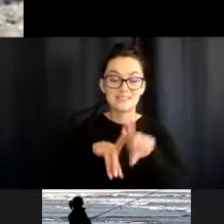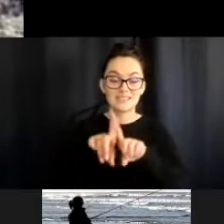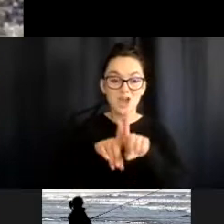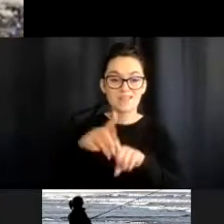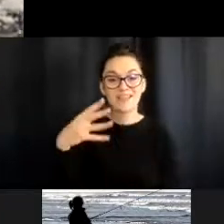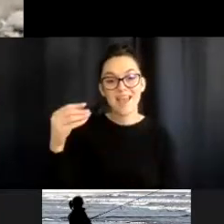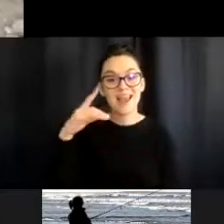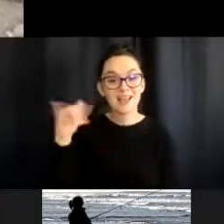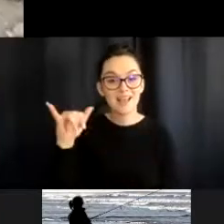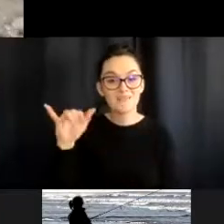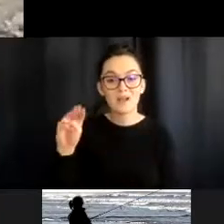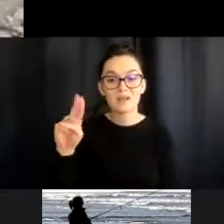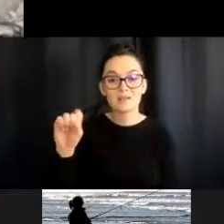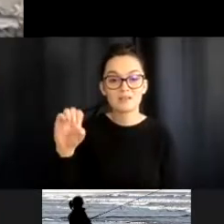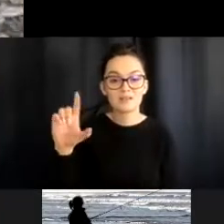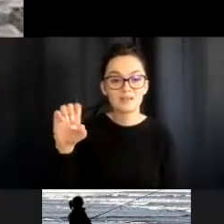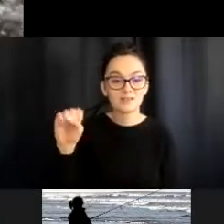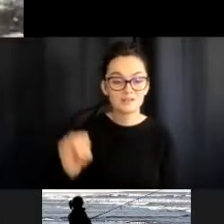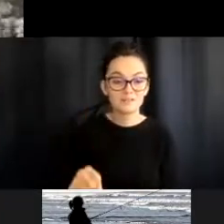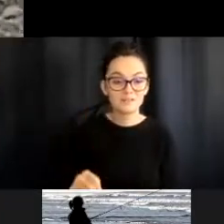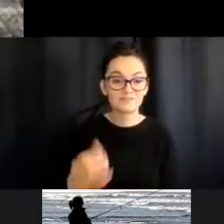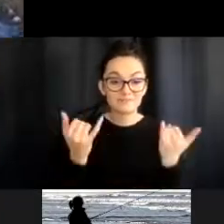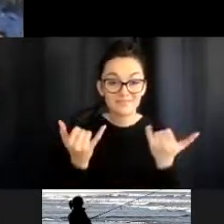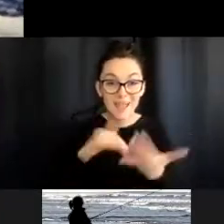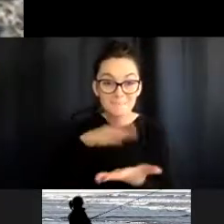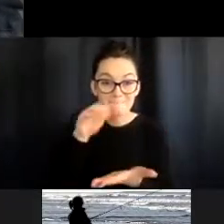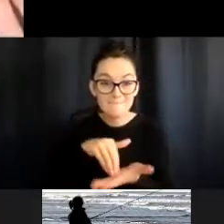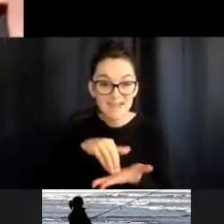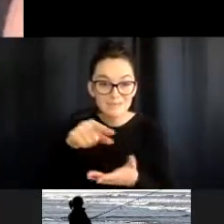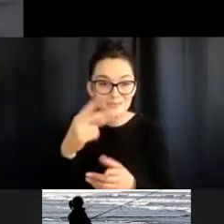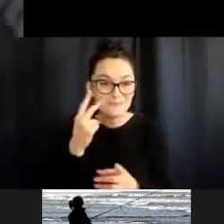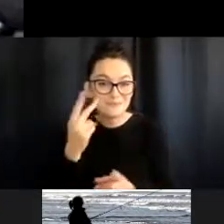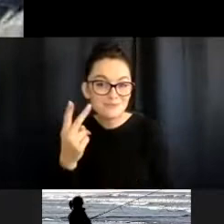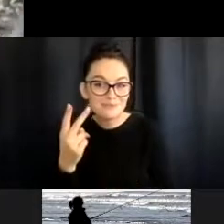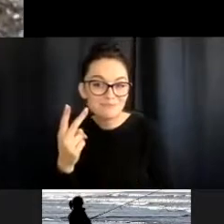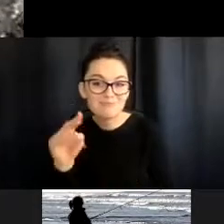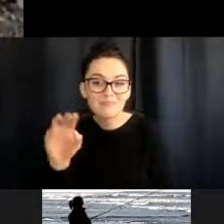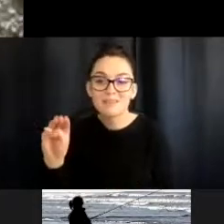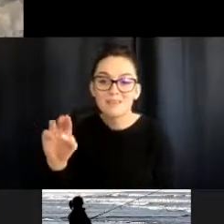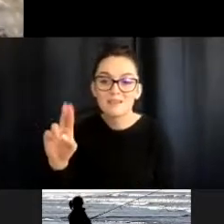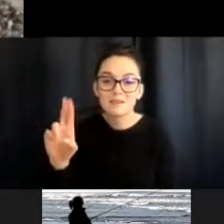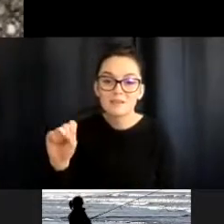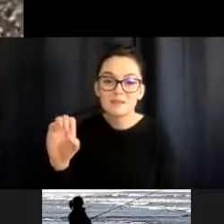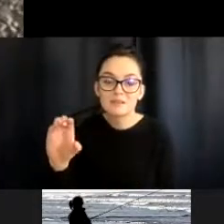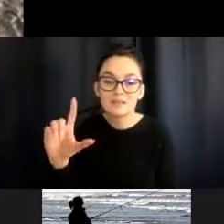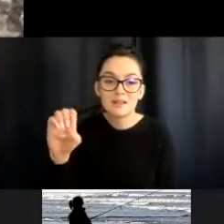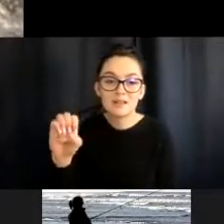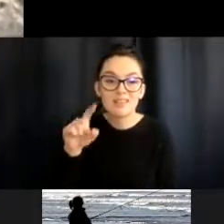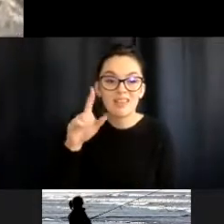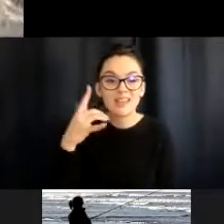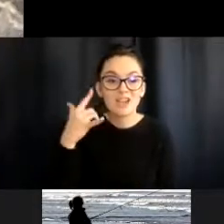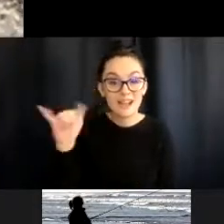So we are in the mid zone right now. Mussels are the characteristic organism in the mid zone. These are California